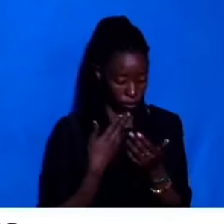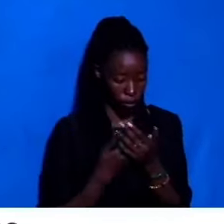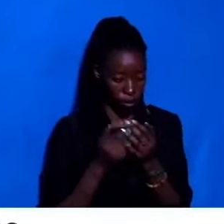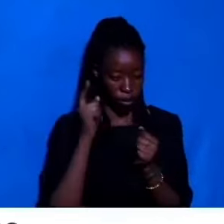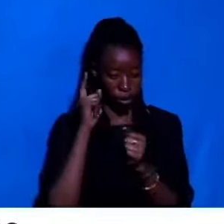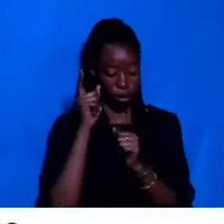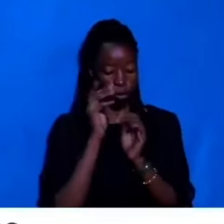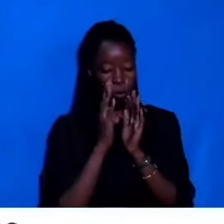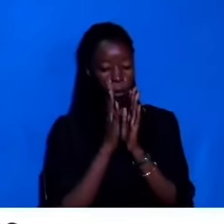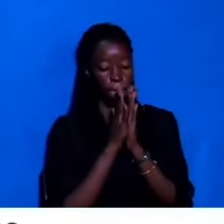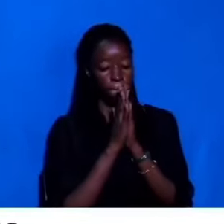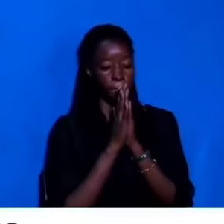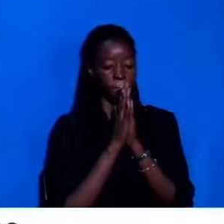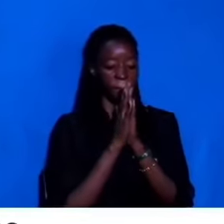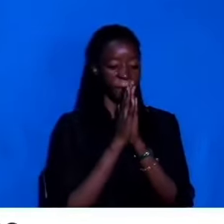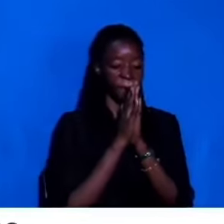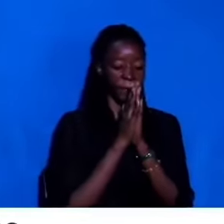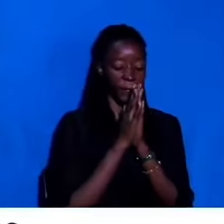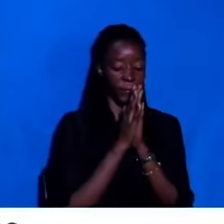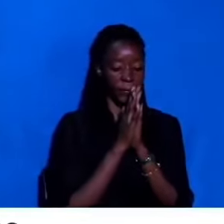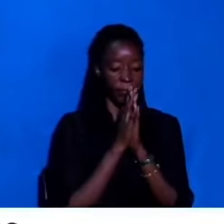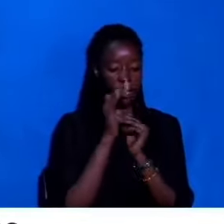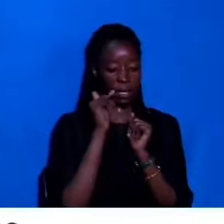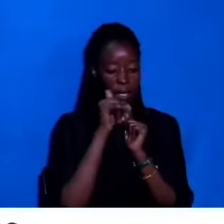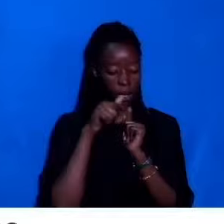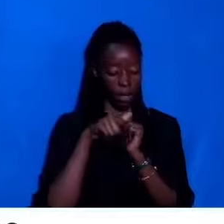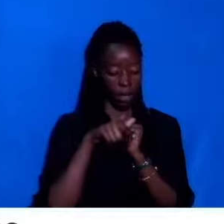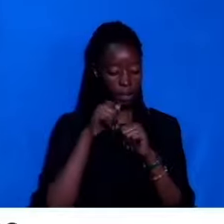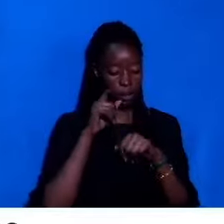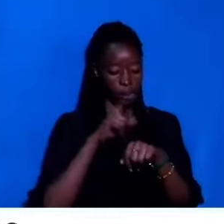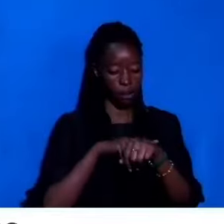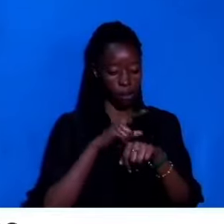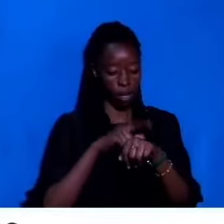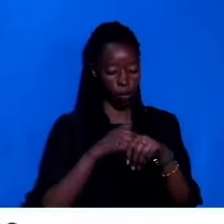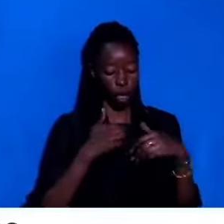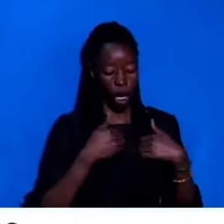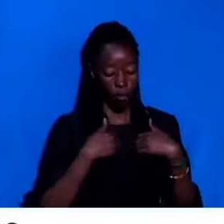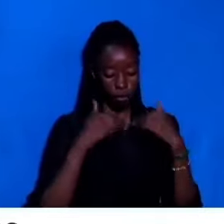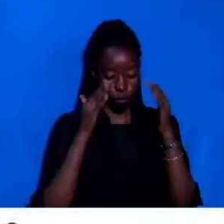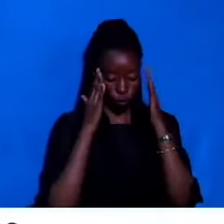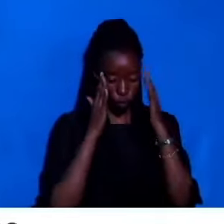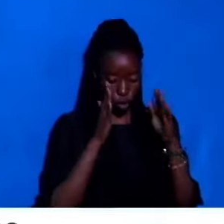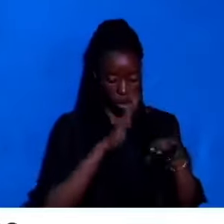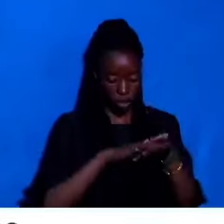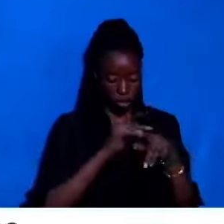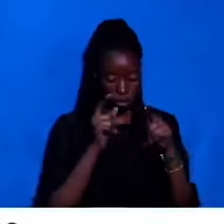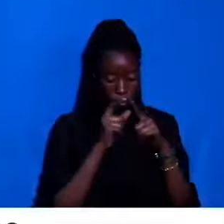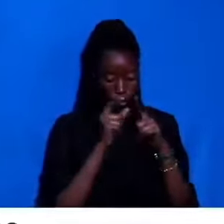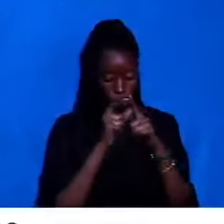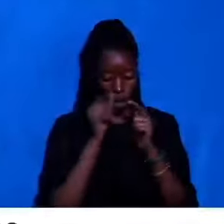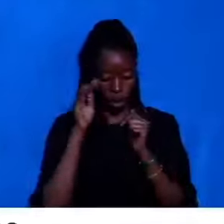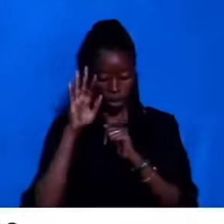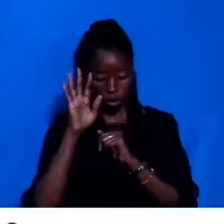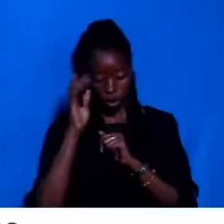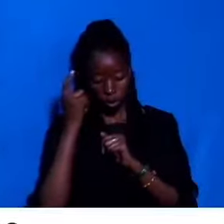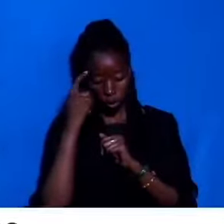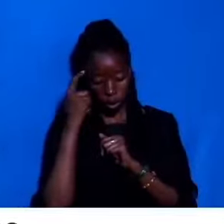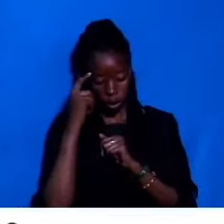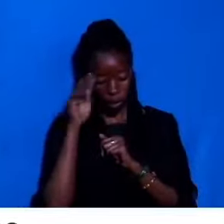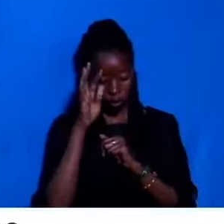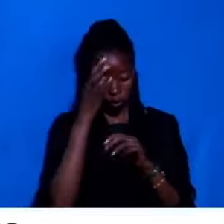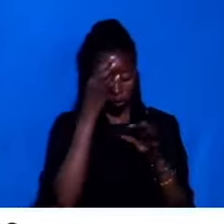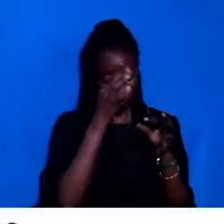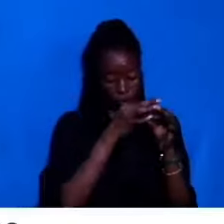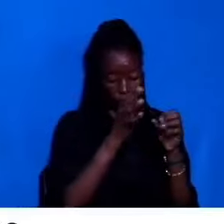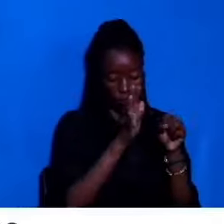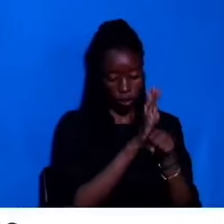And we pray that this moment we have to reflect on your word as we think of your faithfulness and